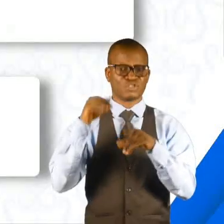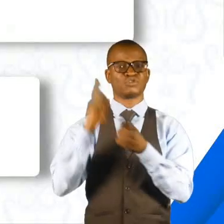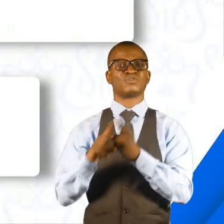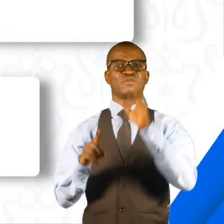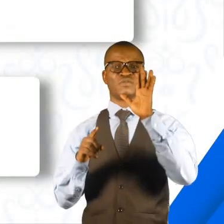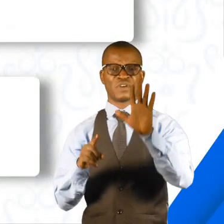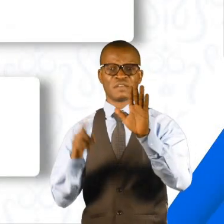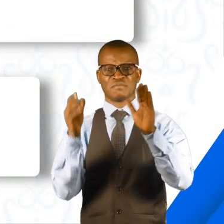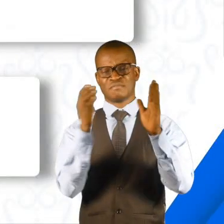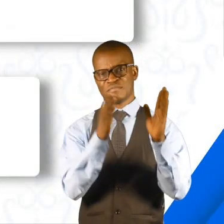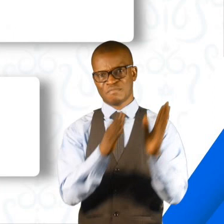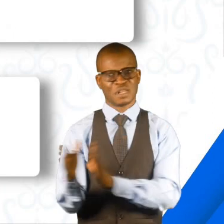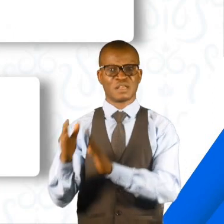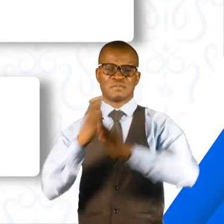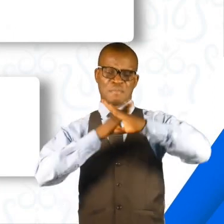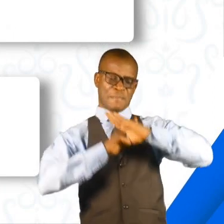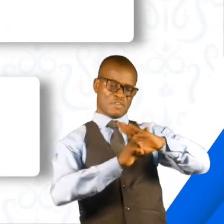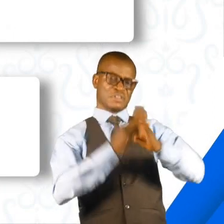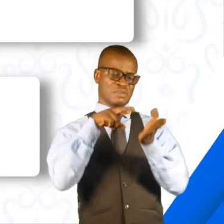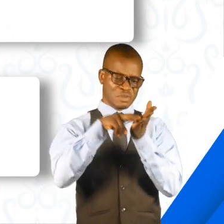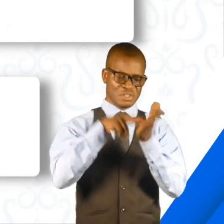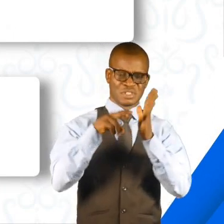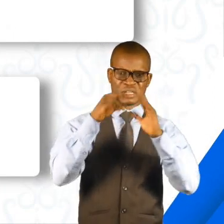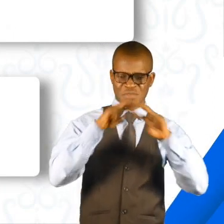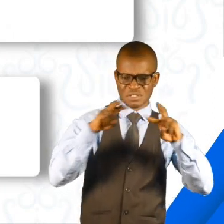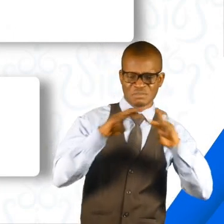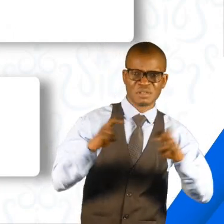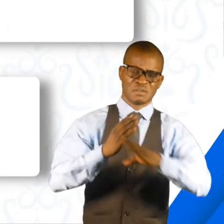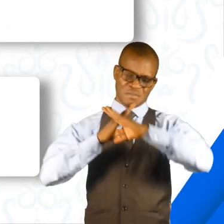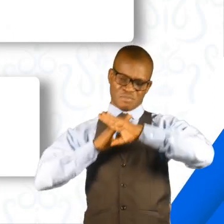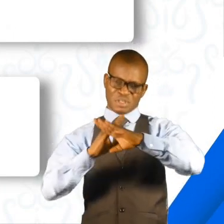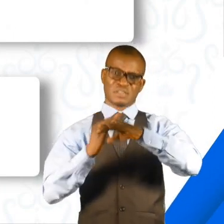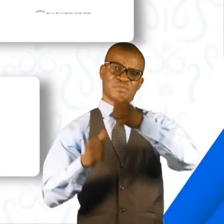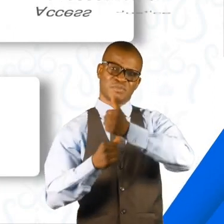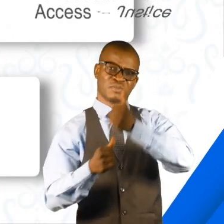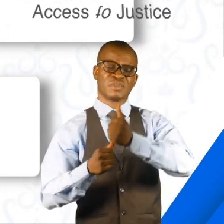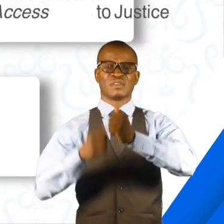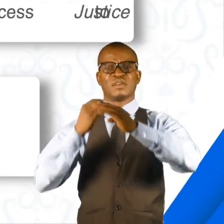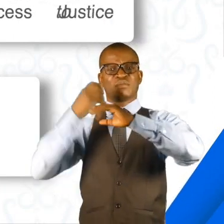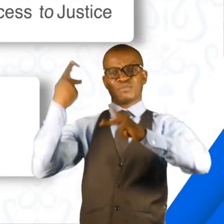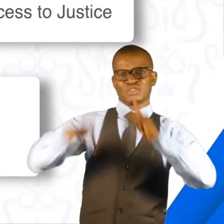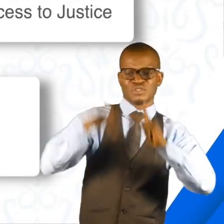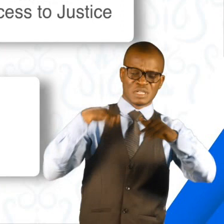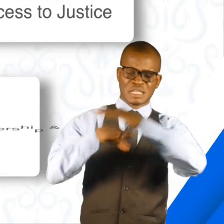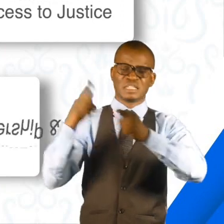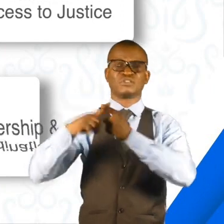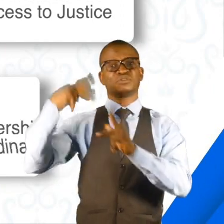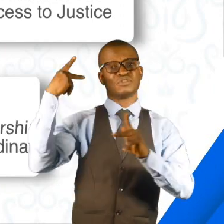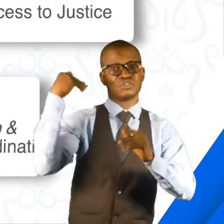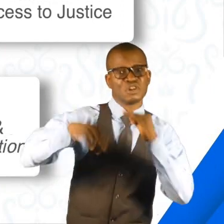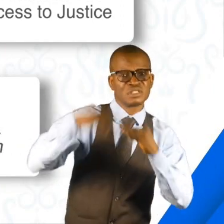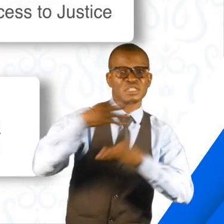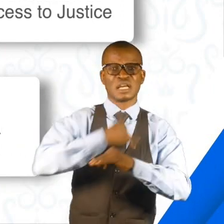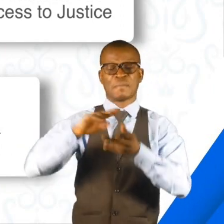5 strategic pillars: prevention, research and assessment, protection and assistance, prosecution and access to justice,